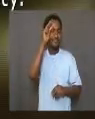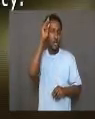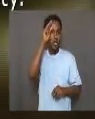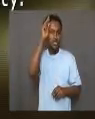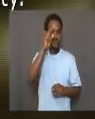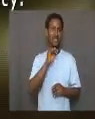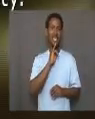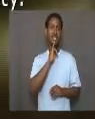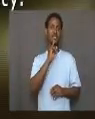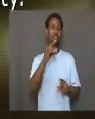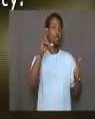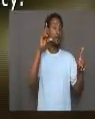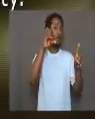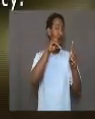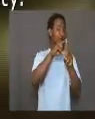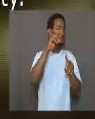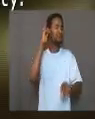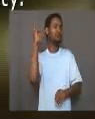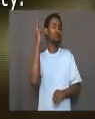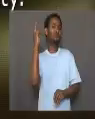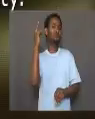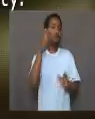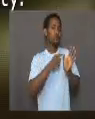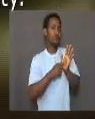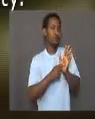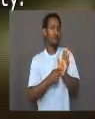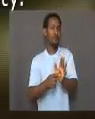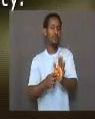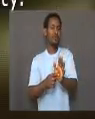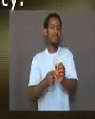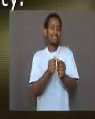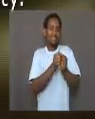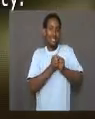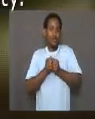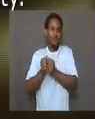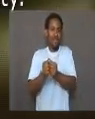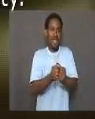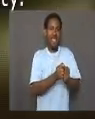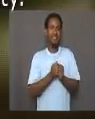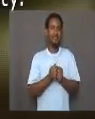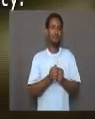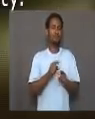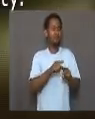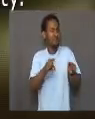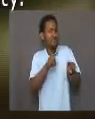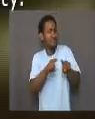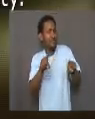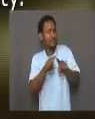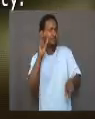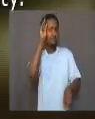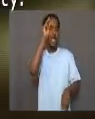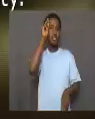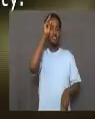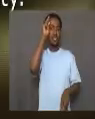Multiculturalism is a word used to refer to the uniting of several